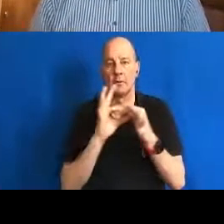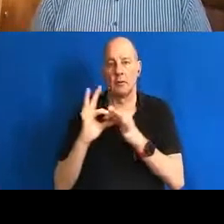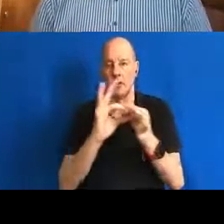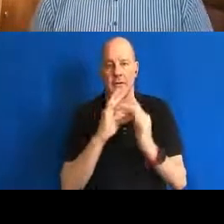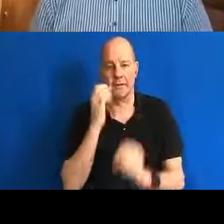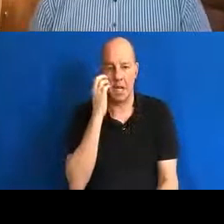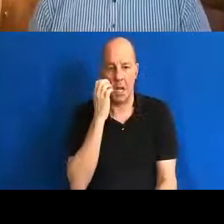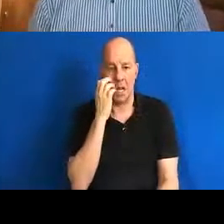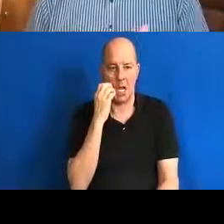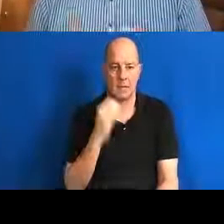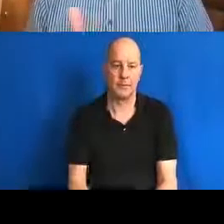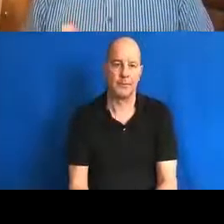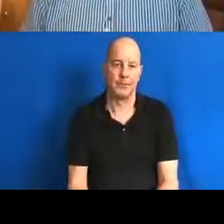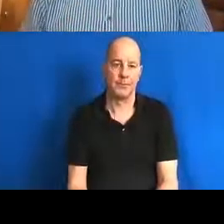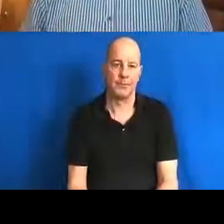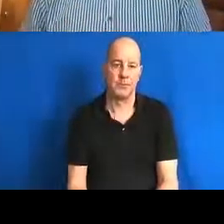I'll get into that in a second.